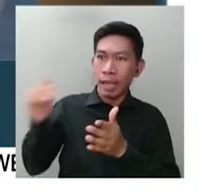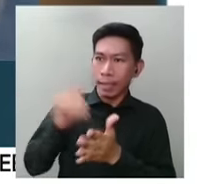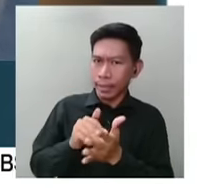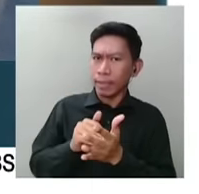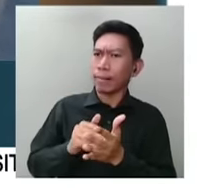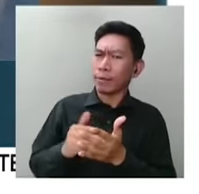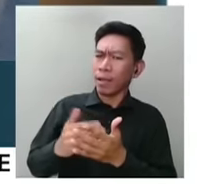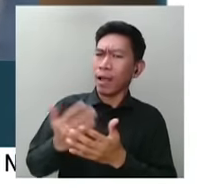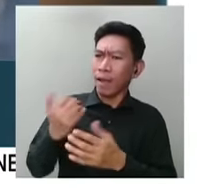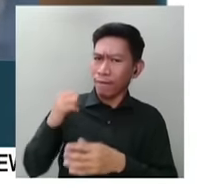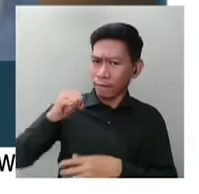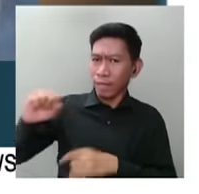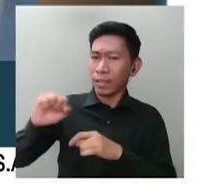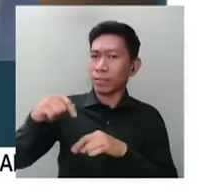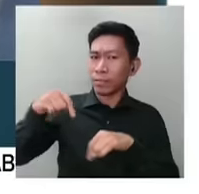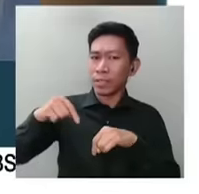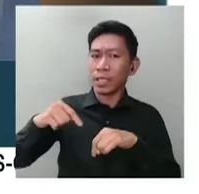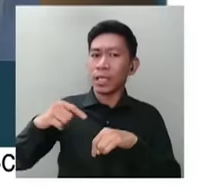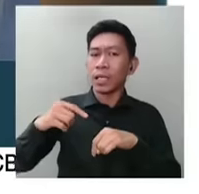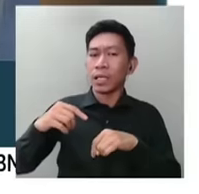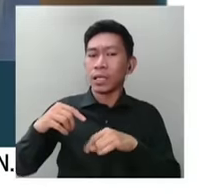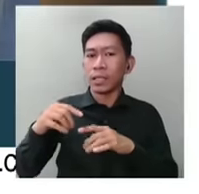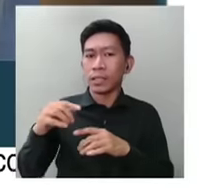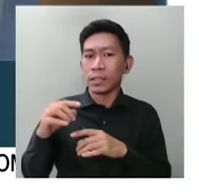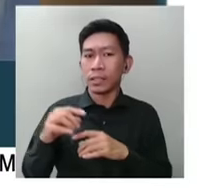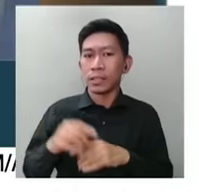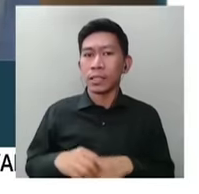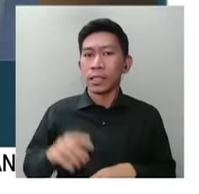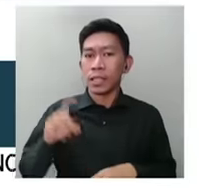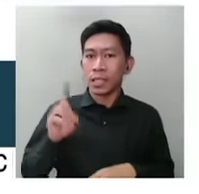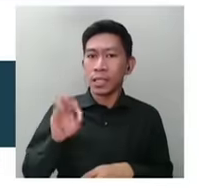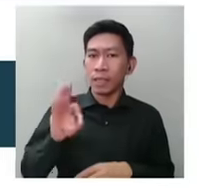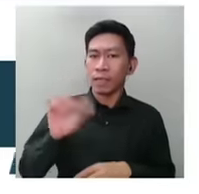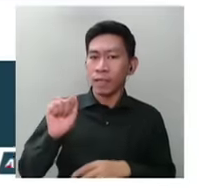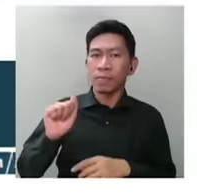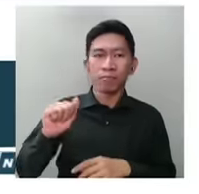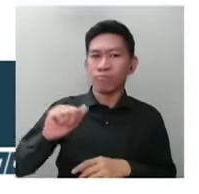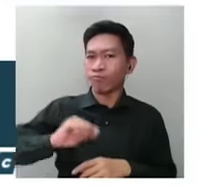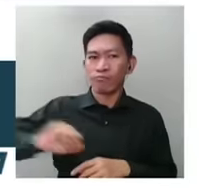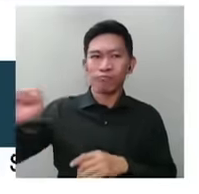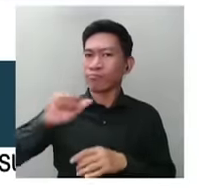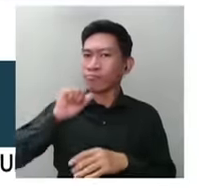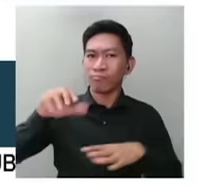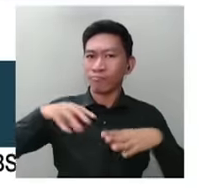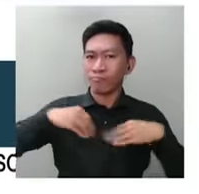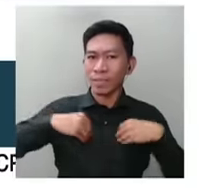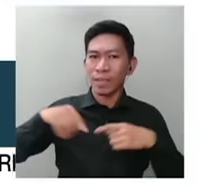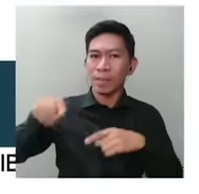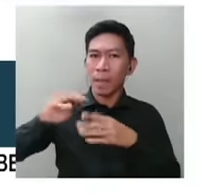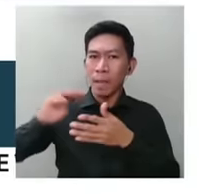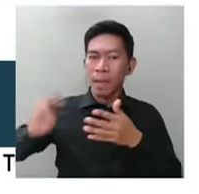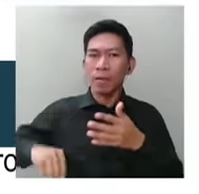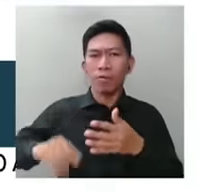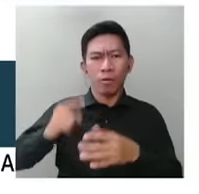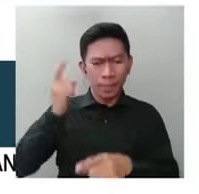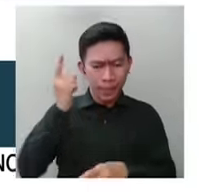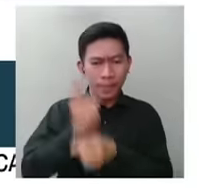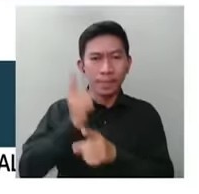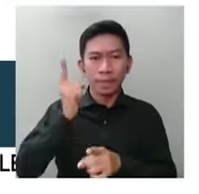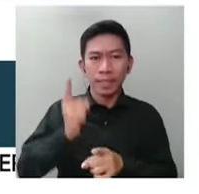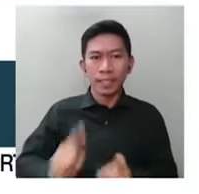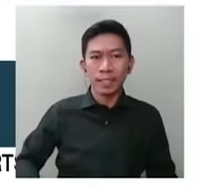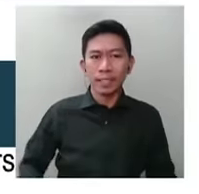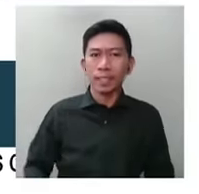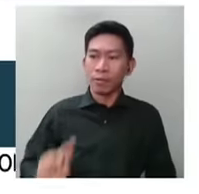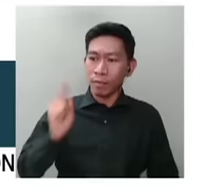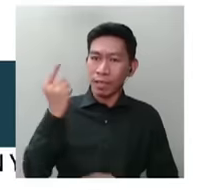of Foreign Affairs has rejected that map, which is well and good. You know, in a matter of less than